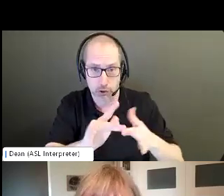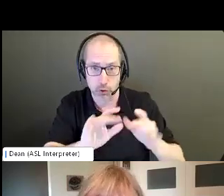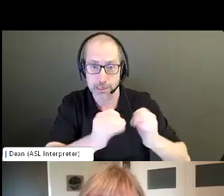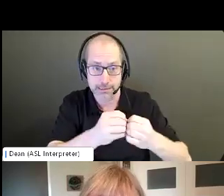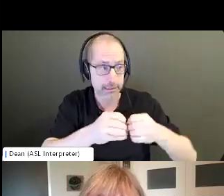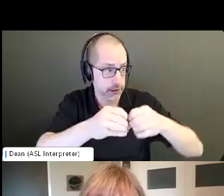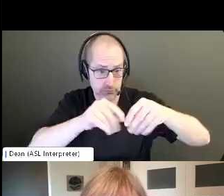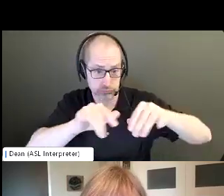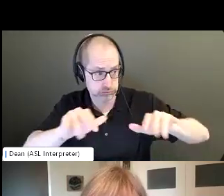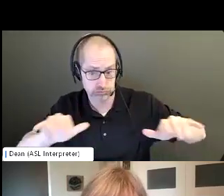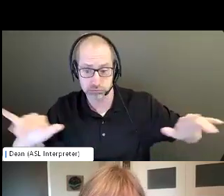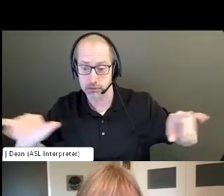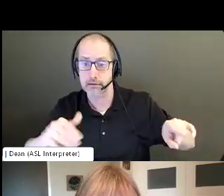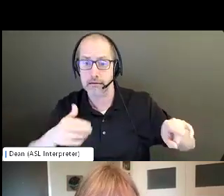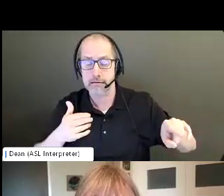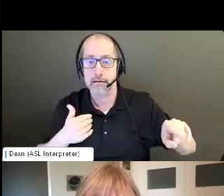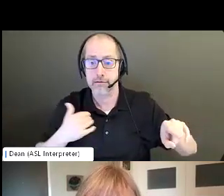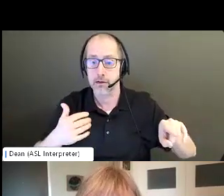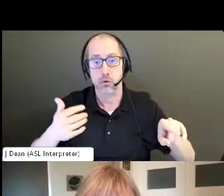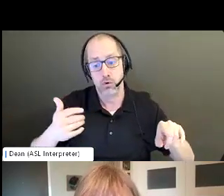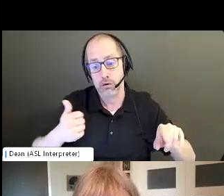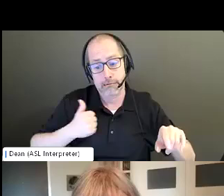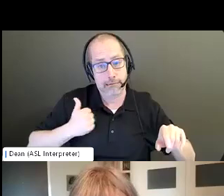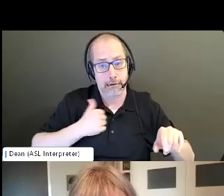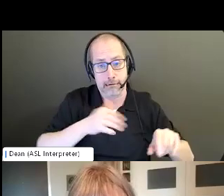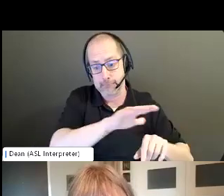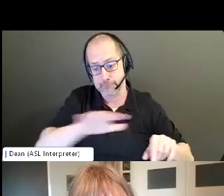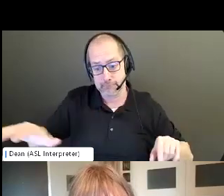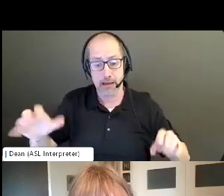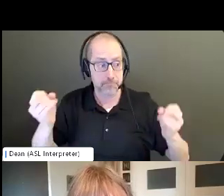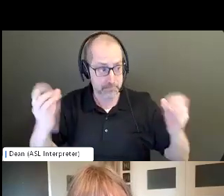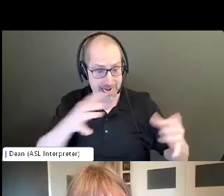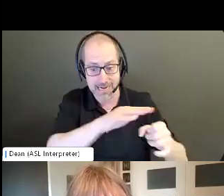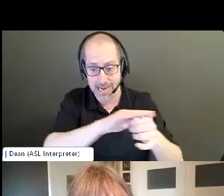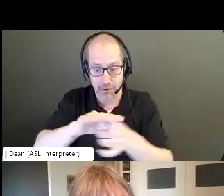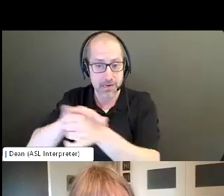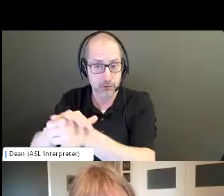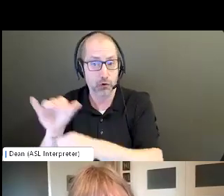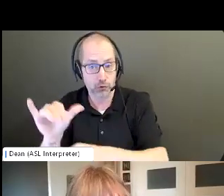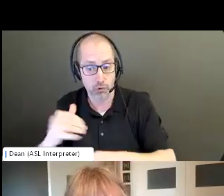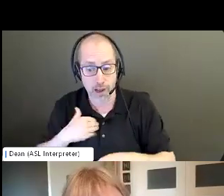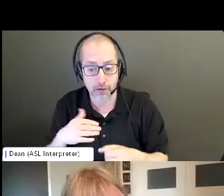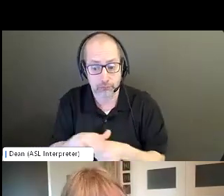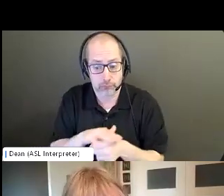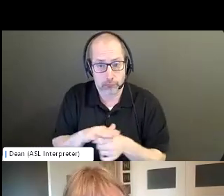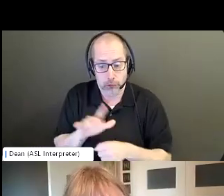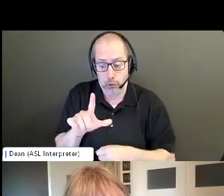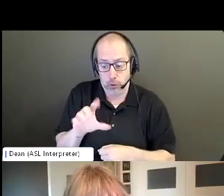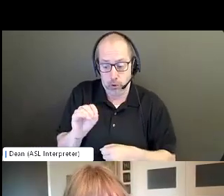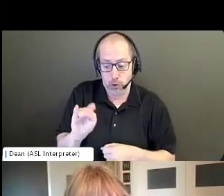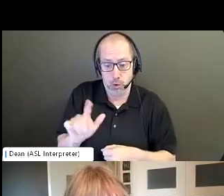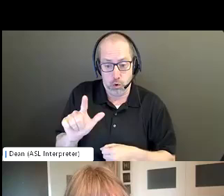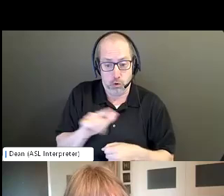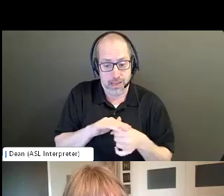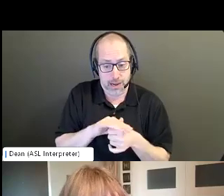And in many parts of the country, there are also local networks where you have people all volunteer. I